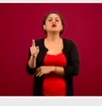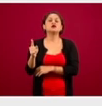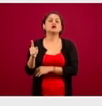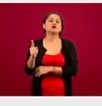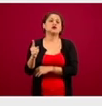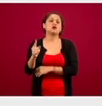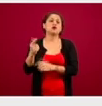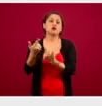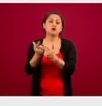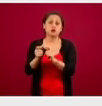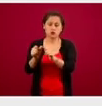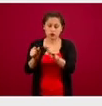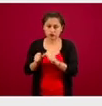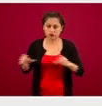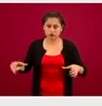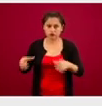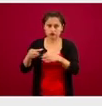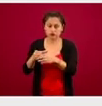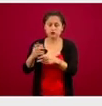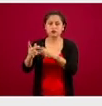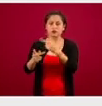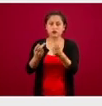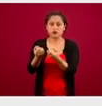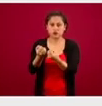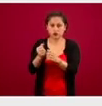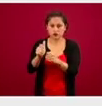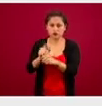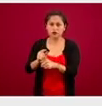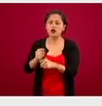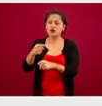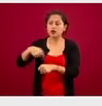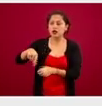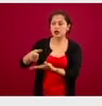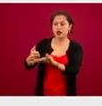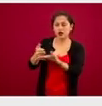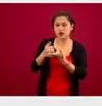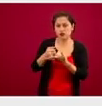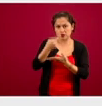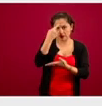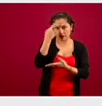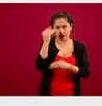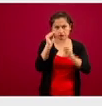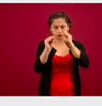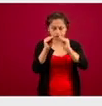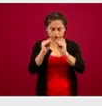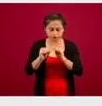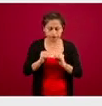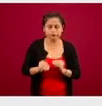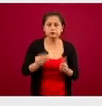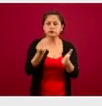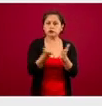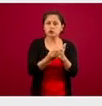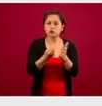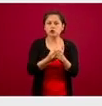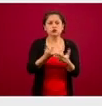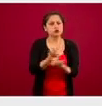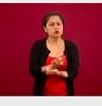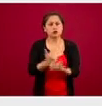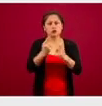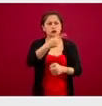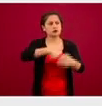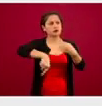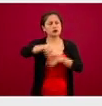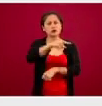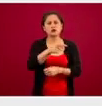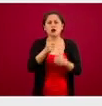and with other institutions, we have created these courses that are addressed